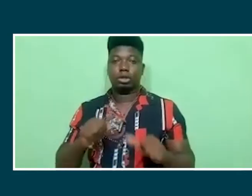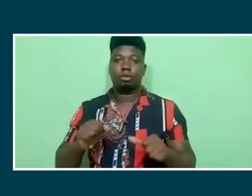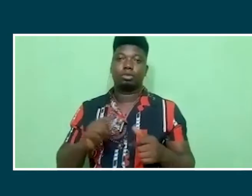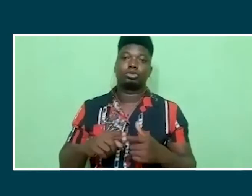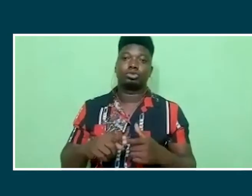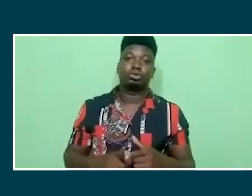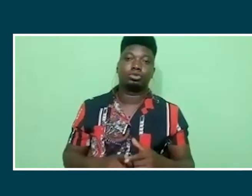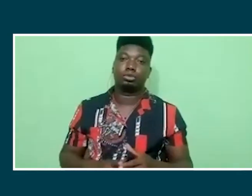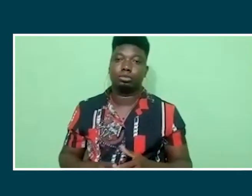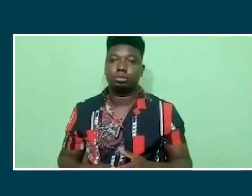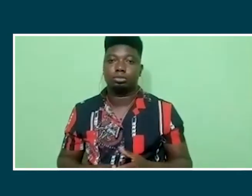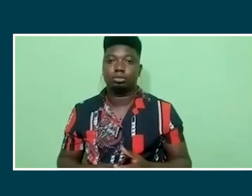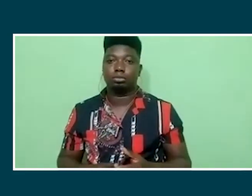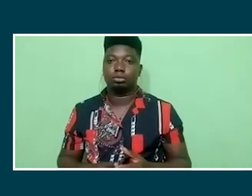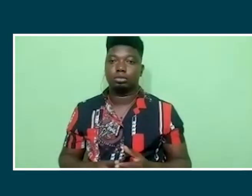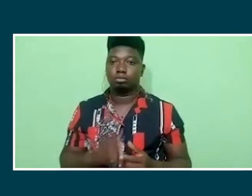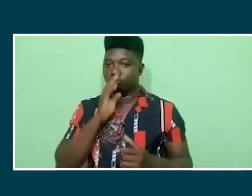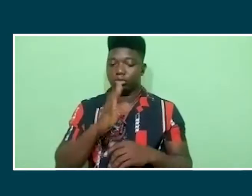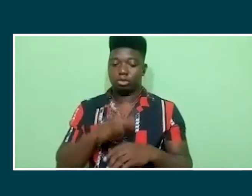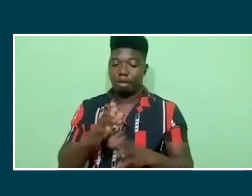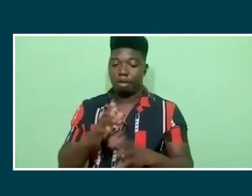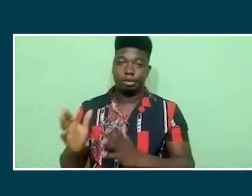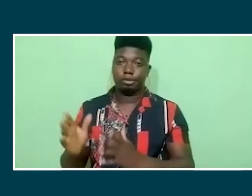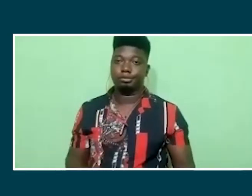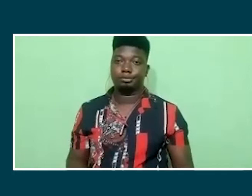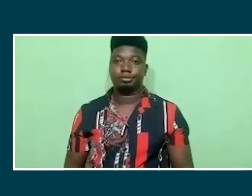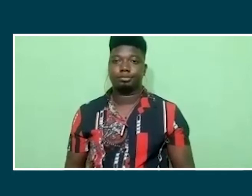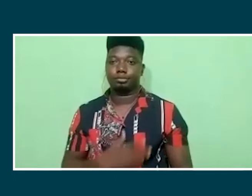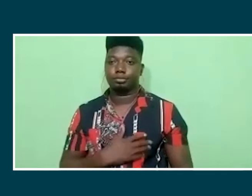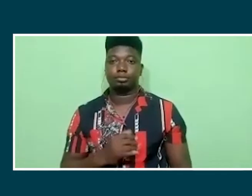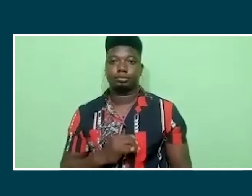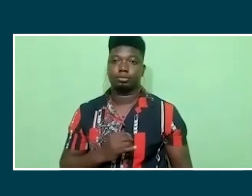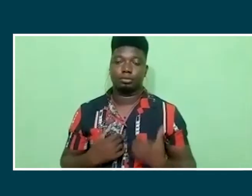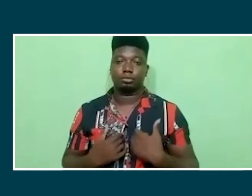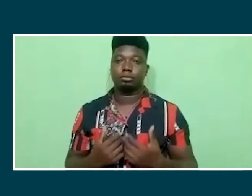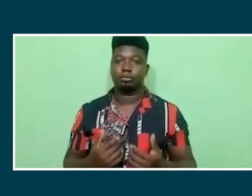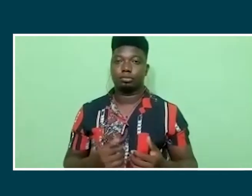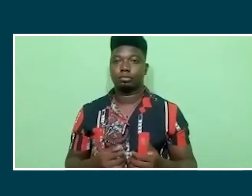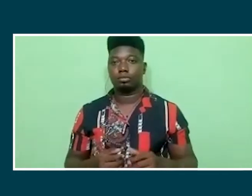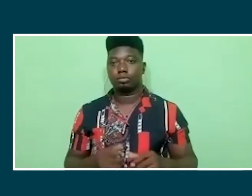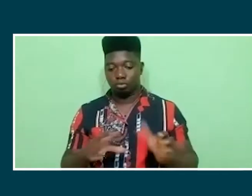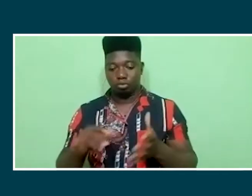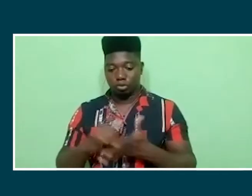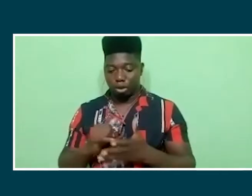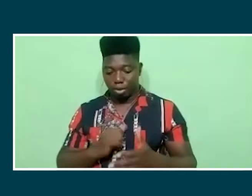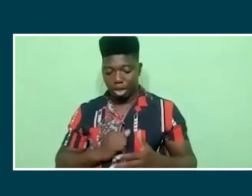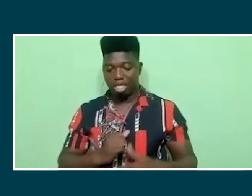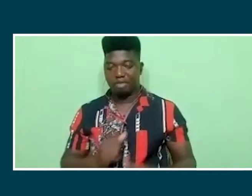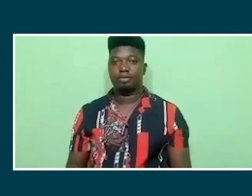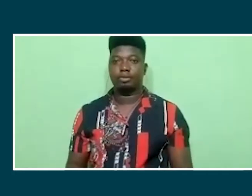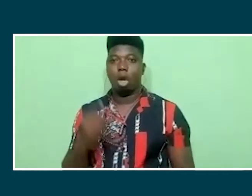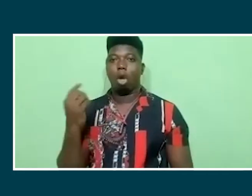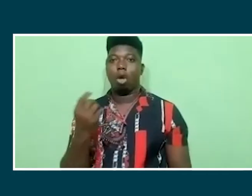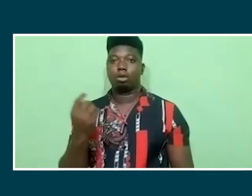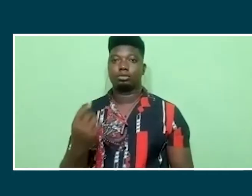say, oh, okay, they're going further than I had ever thought about. And now I get to adapt myself to all these cool new ideas,